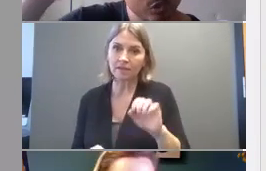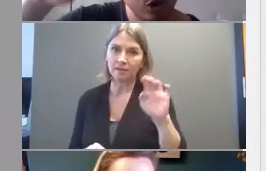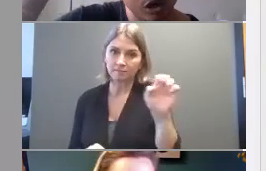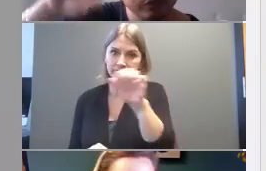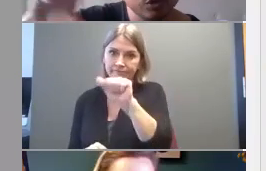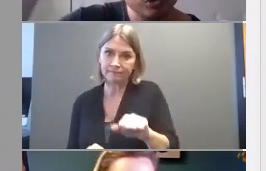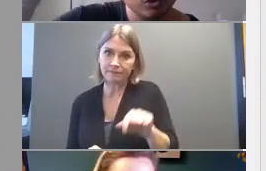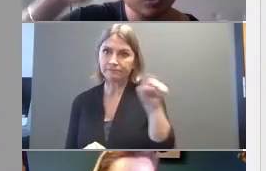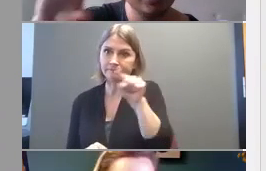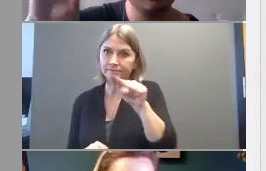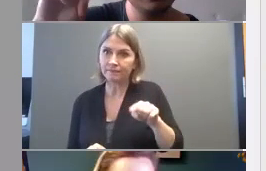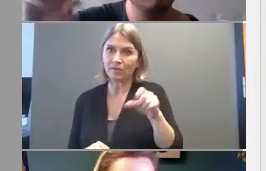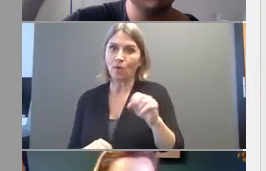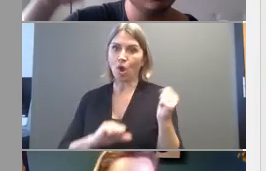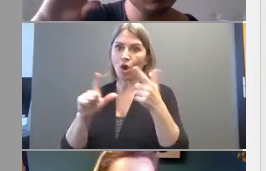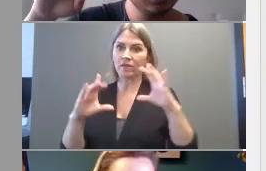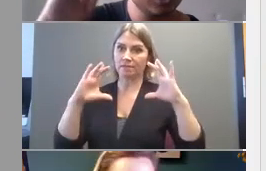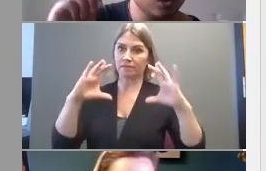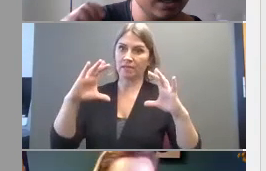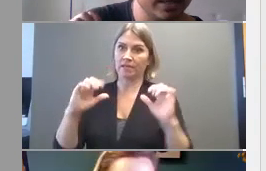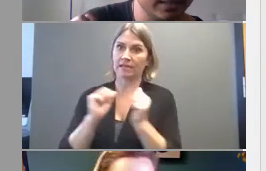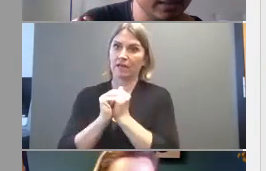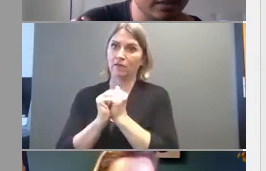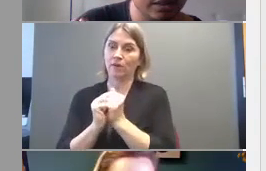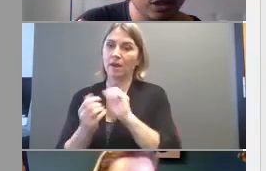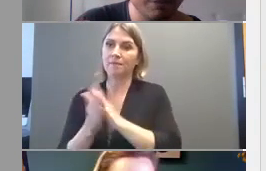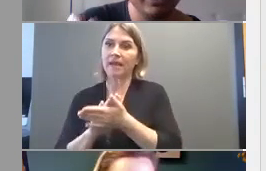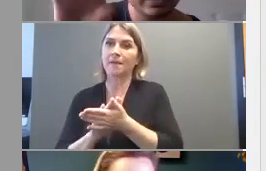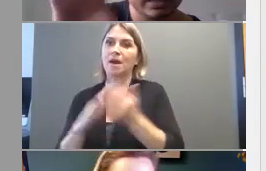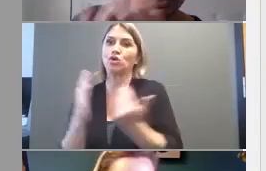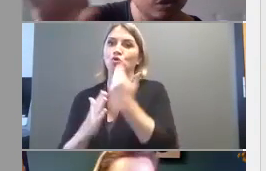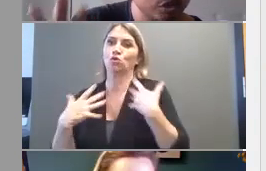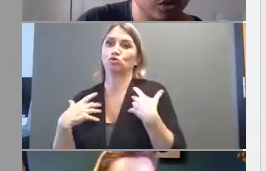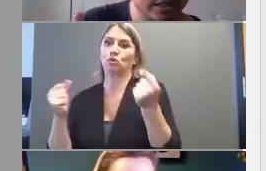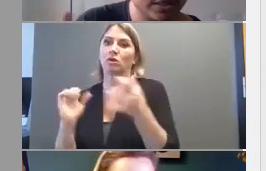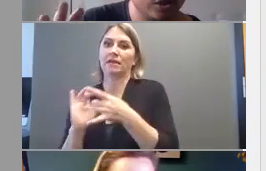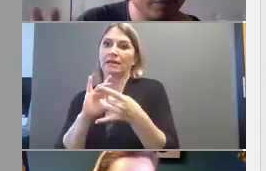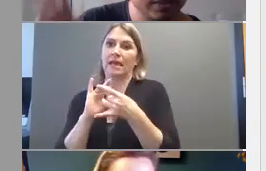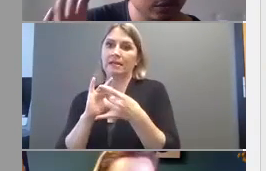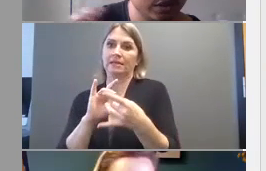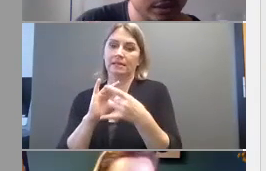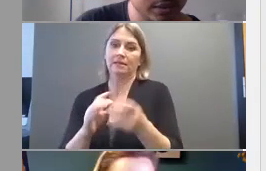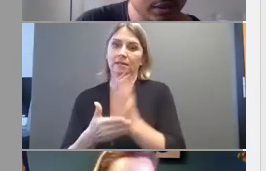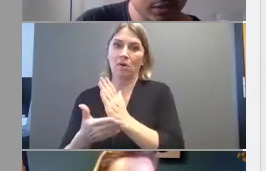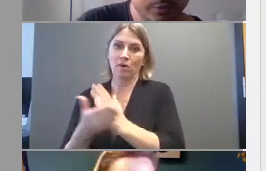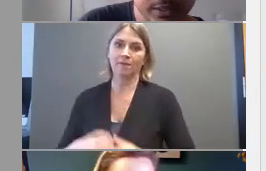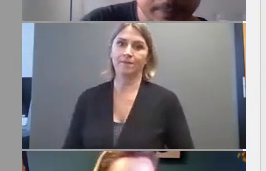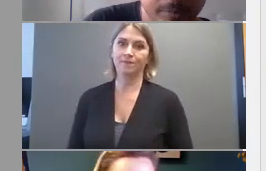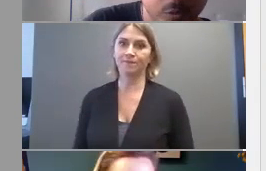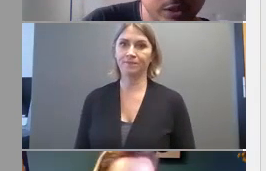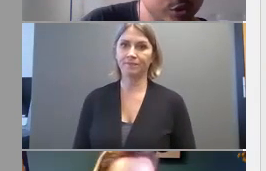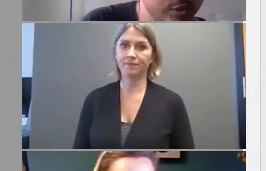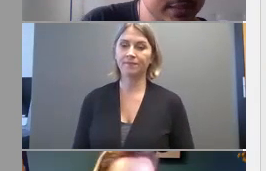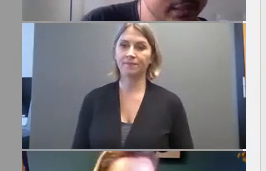A. So all of those nodes together become a new strongly connected component, and these strongly connected components are not the thing,